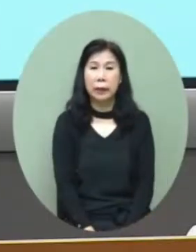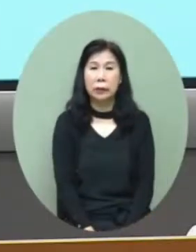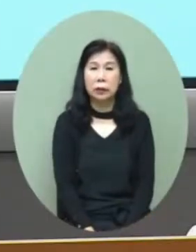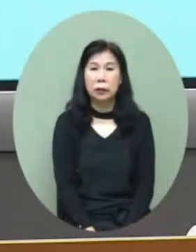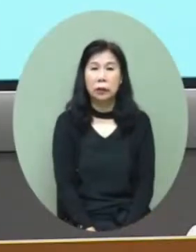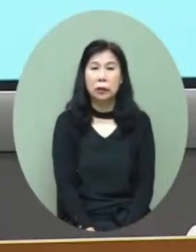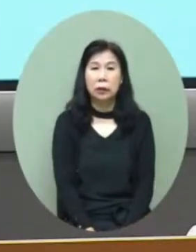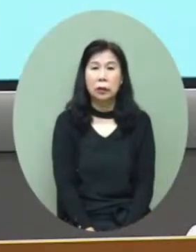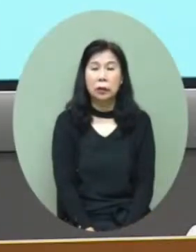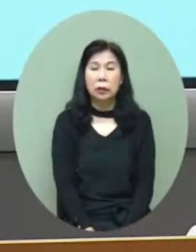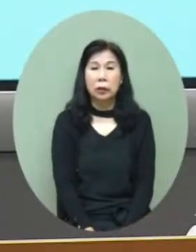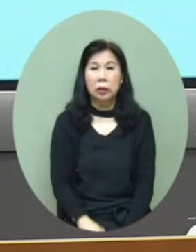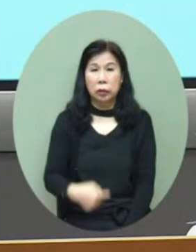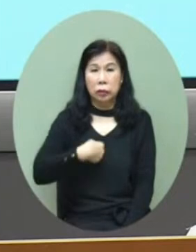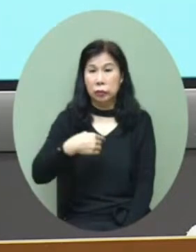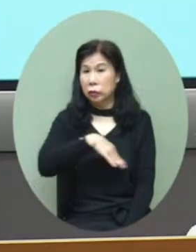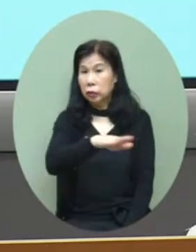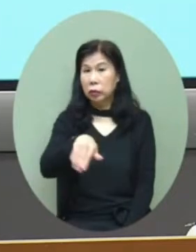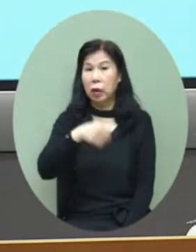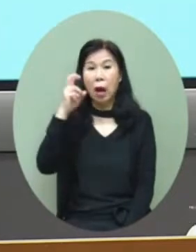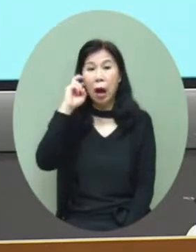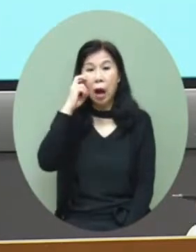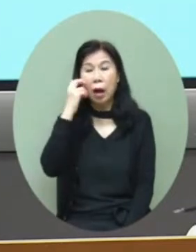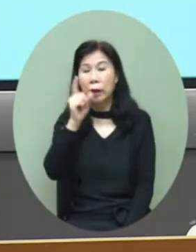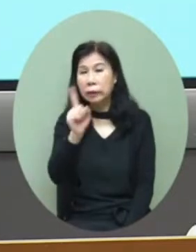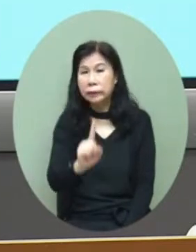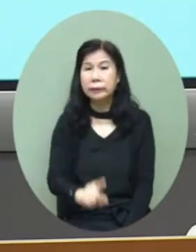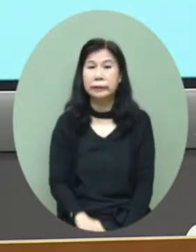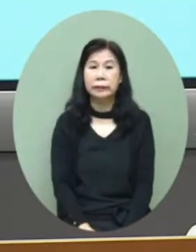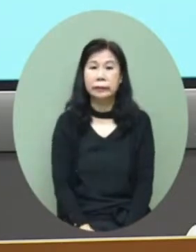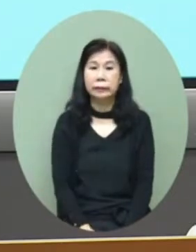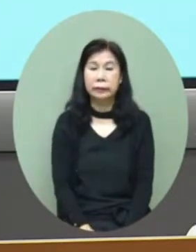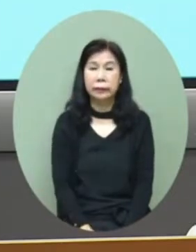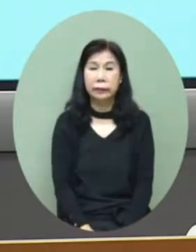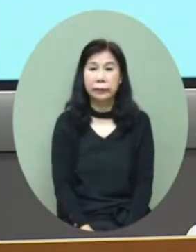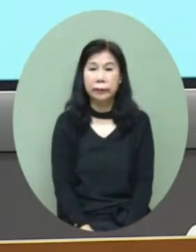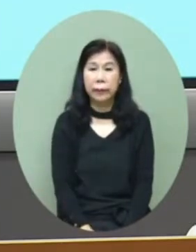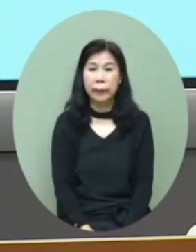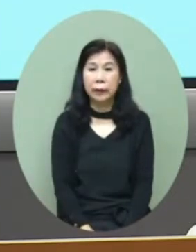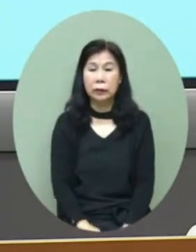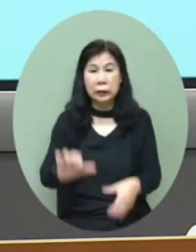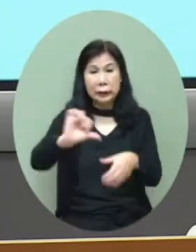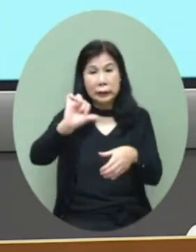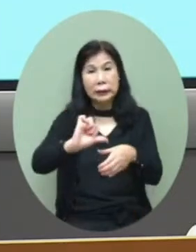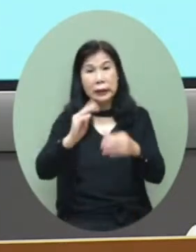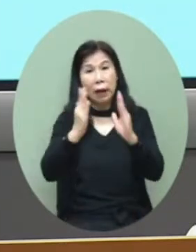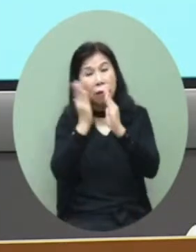consideration of how long the duration of hotel